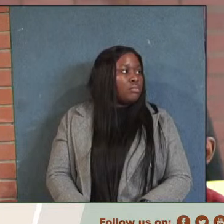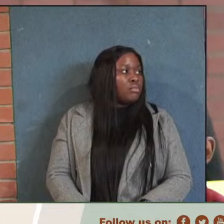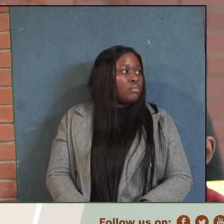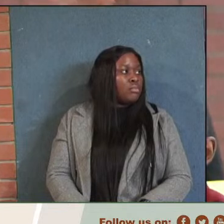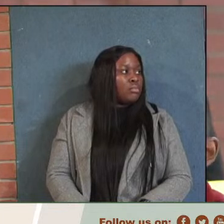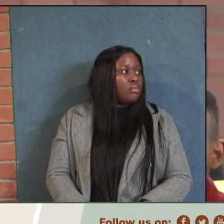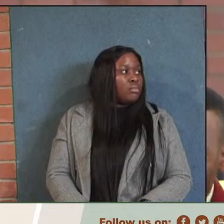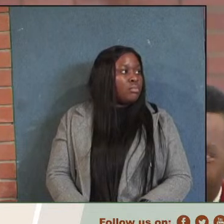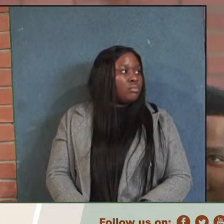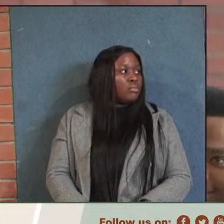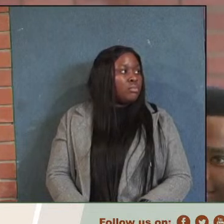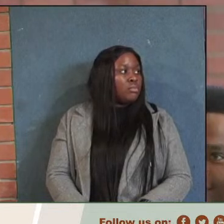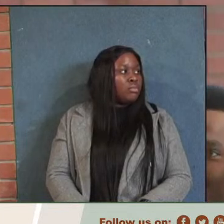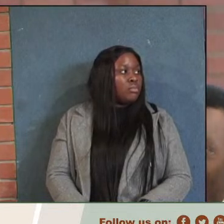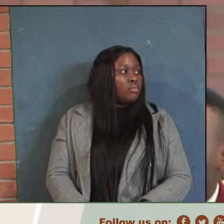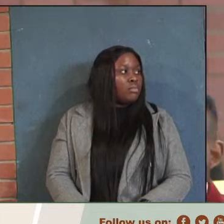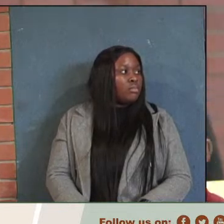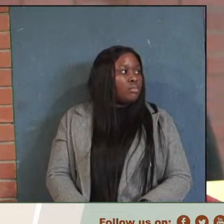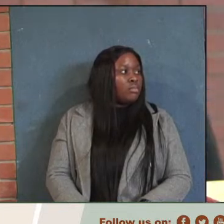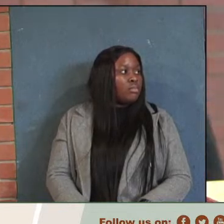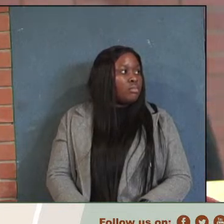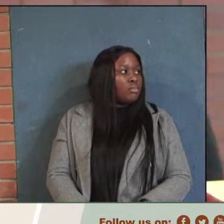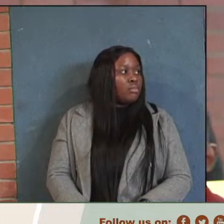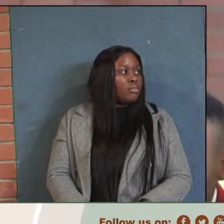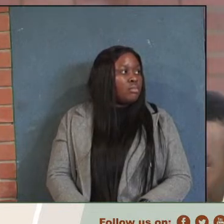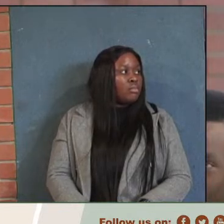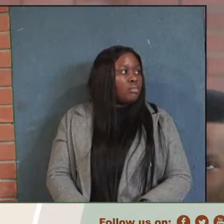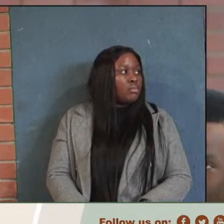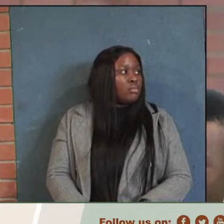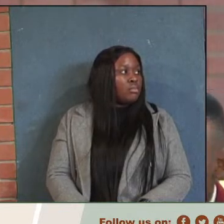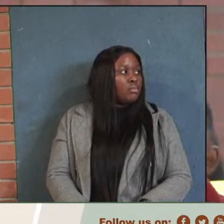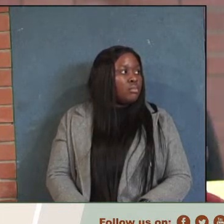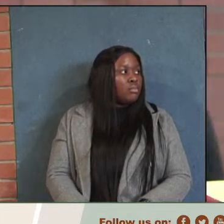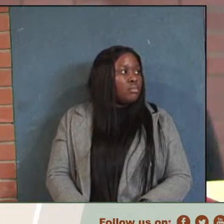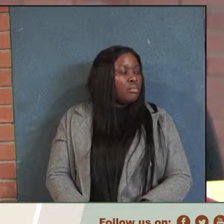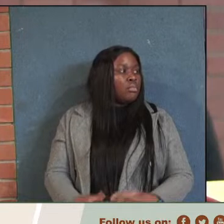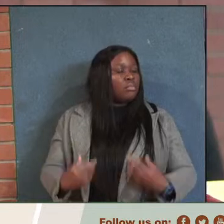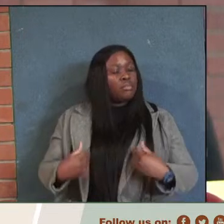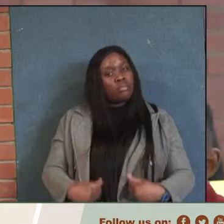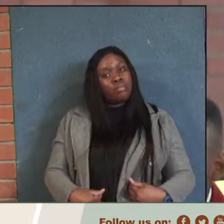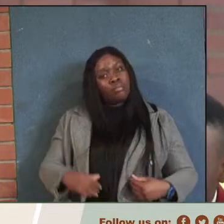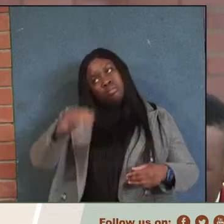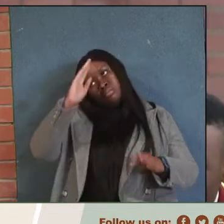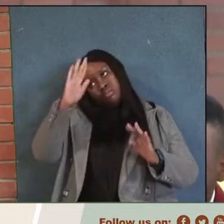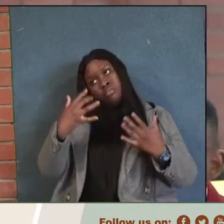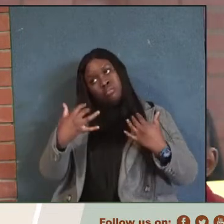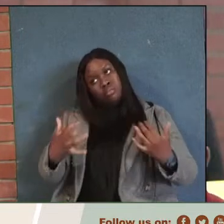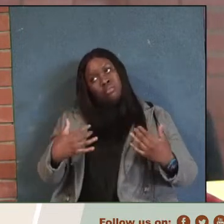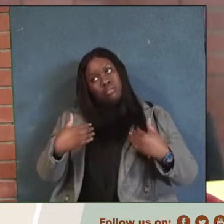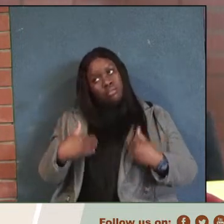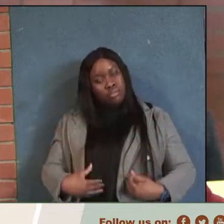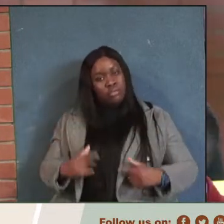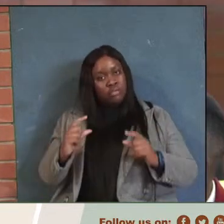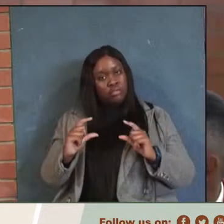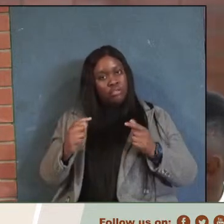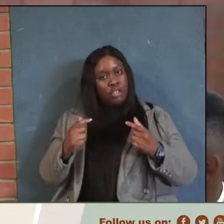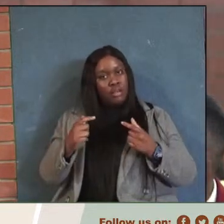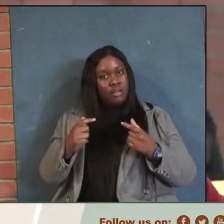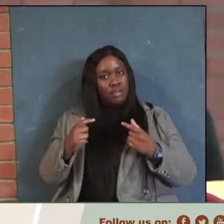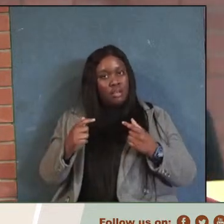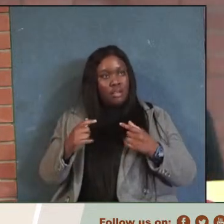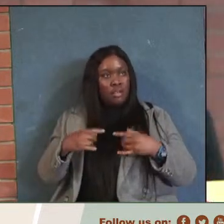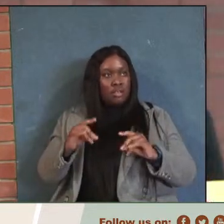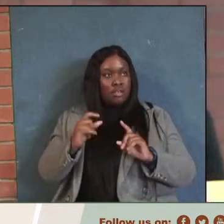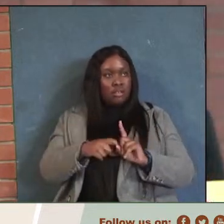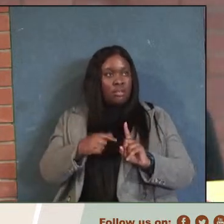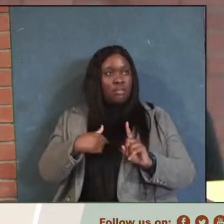Greetings to the House at large again. I am the Senate Chairperson of the Third Commission.